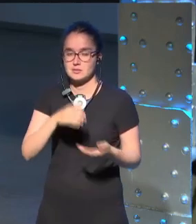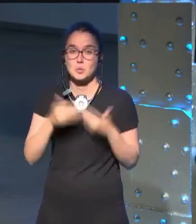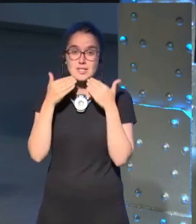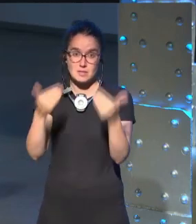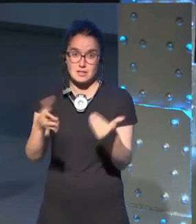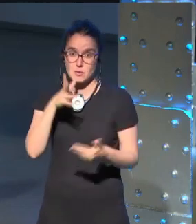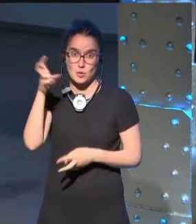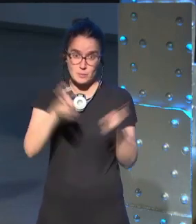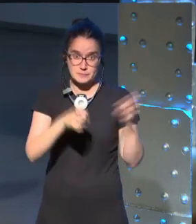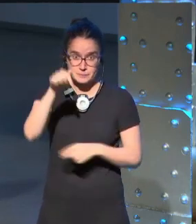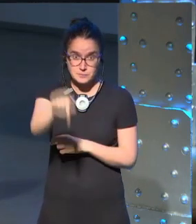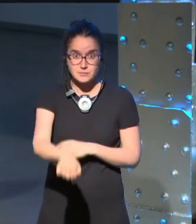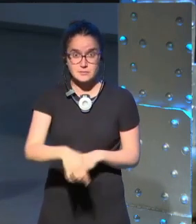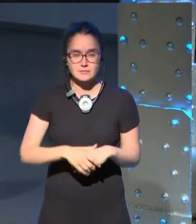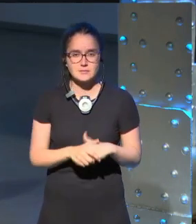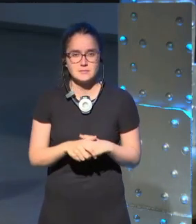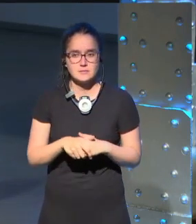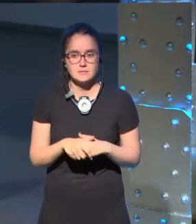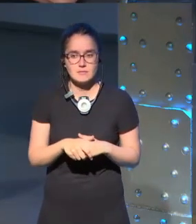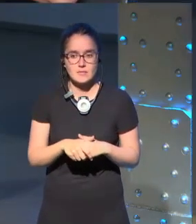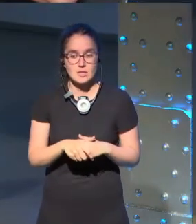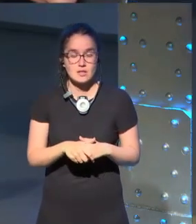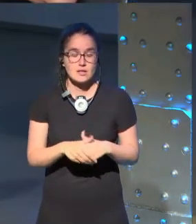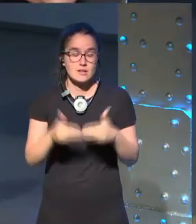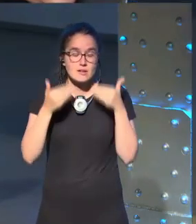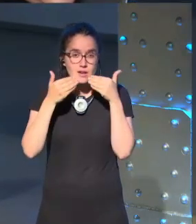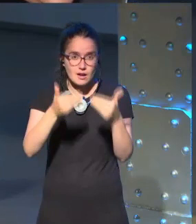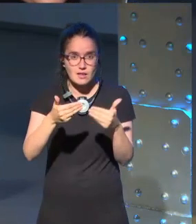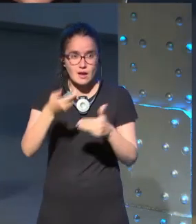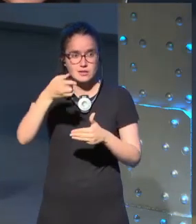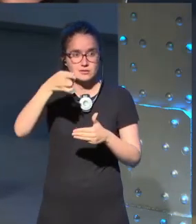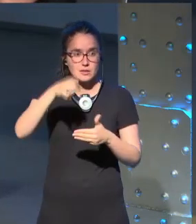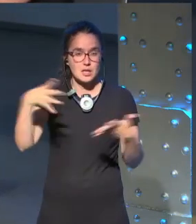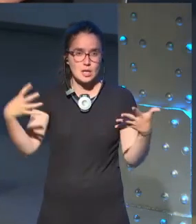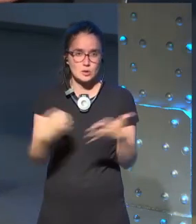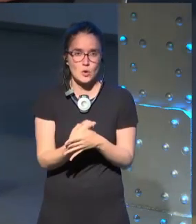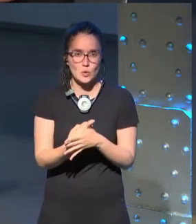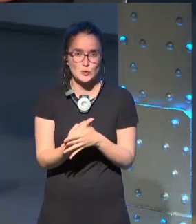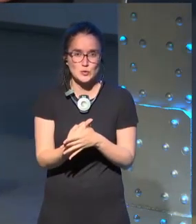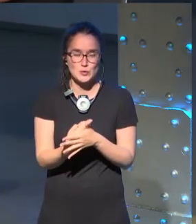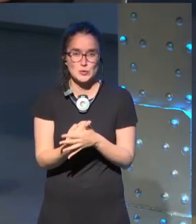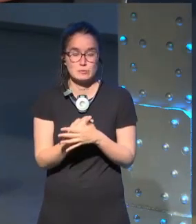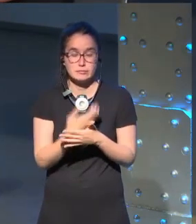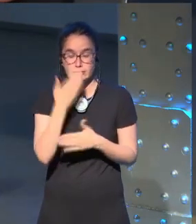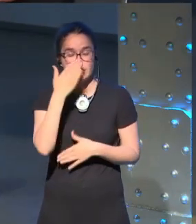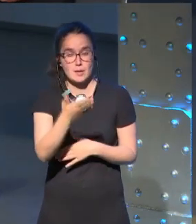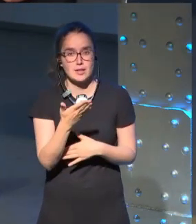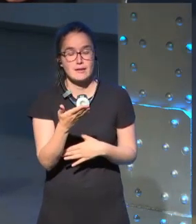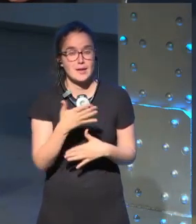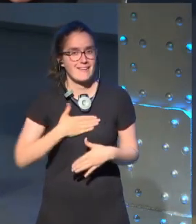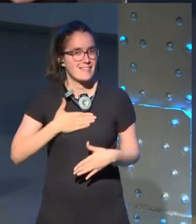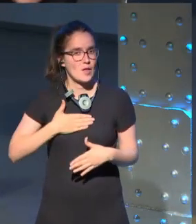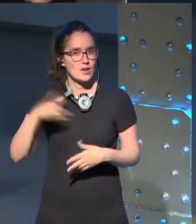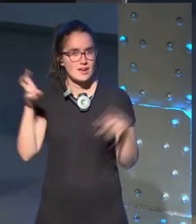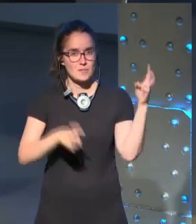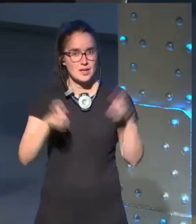us this I want to afternoon. thank all of you. It's I feel very grateful that you took the time to come here tonight. Thank you